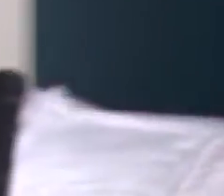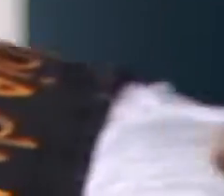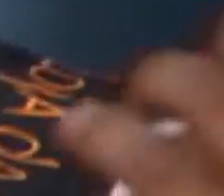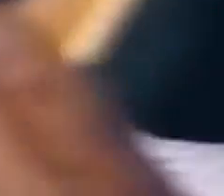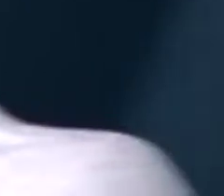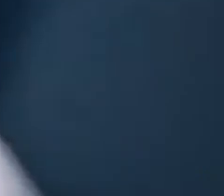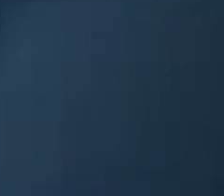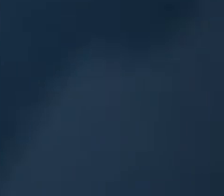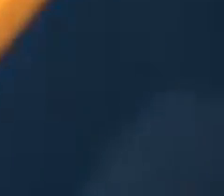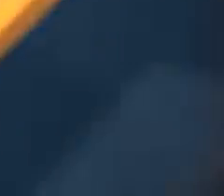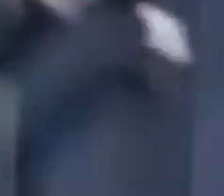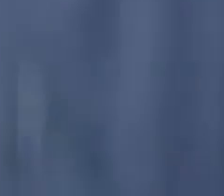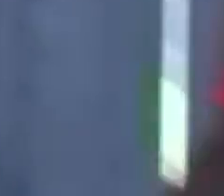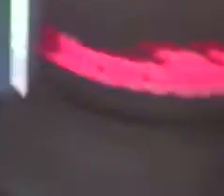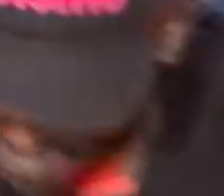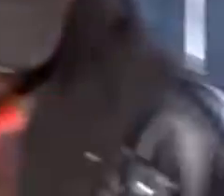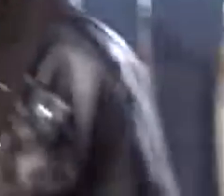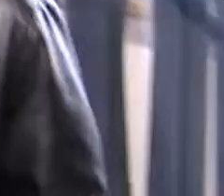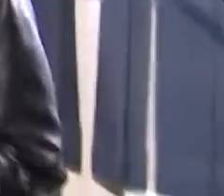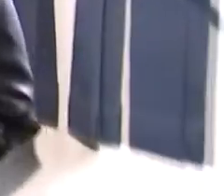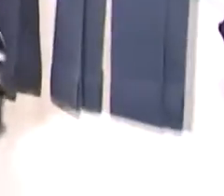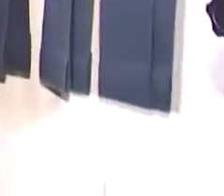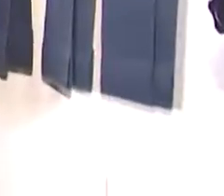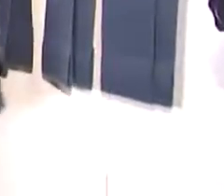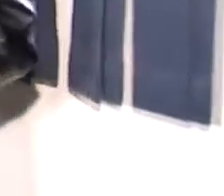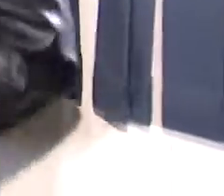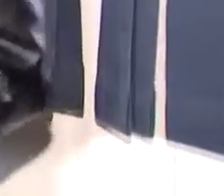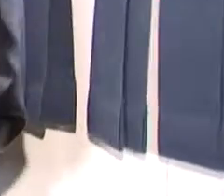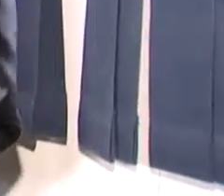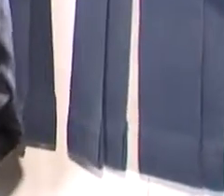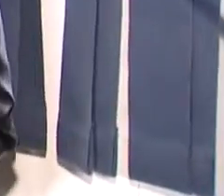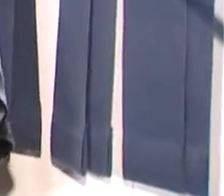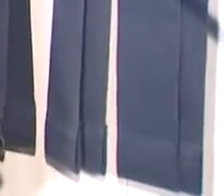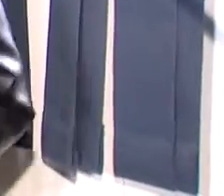It's such a shame our friendship